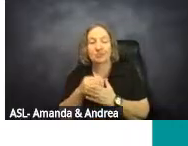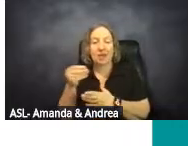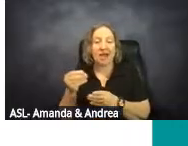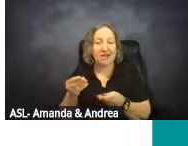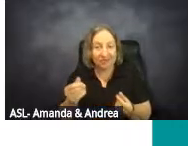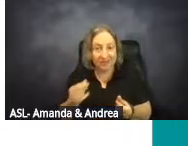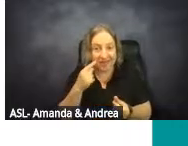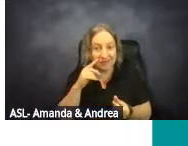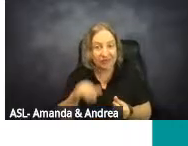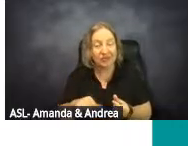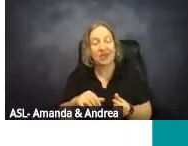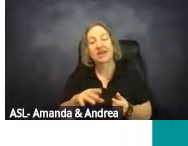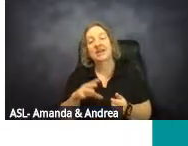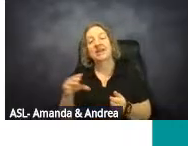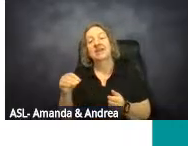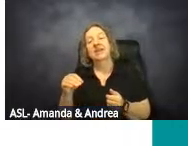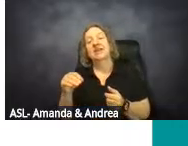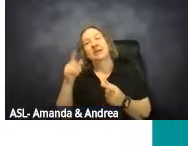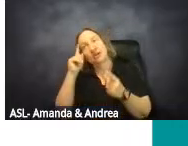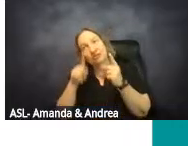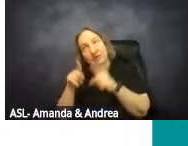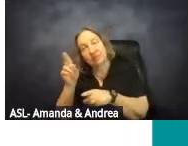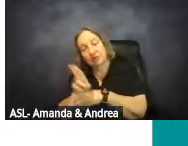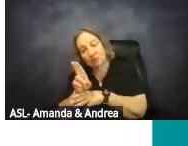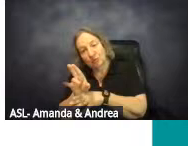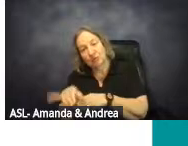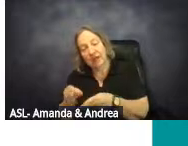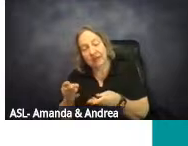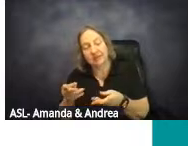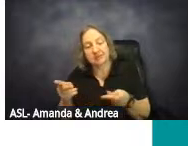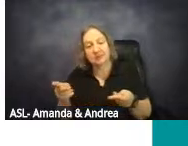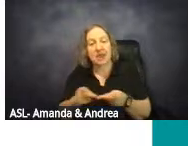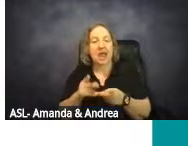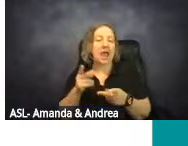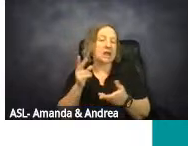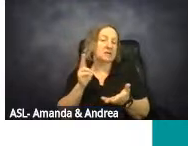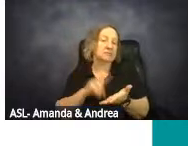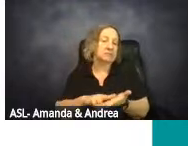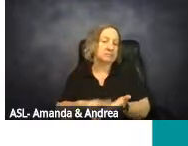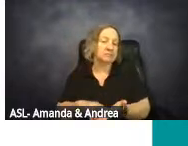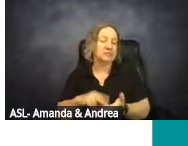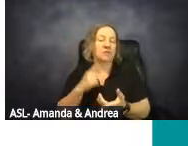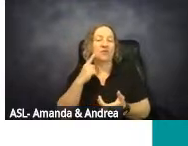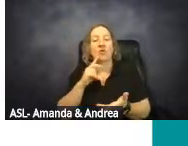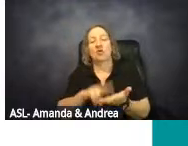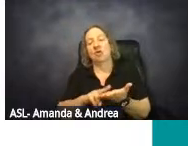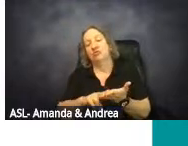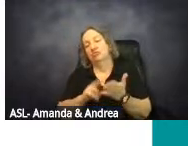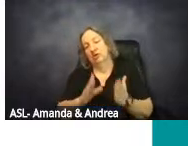having entering into the procurement process to get a contractor on board. So